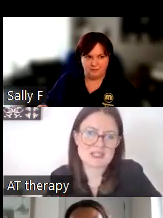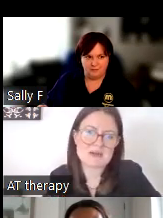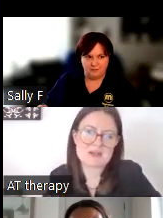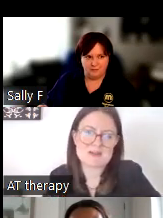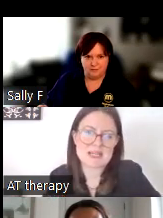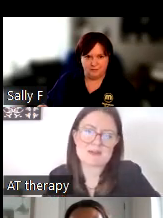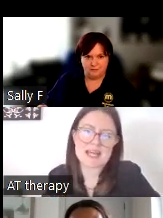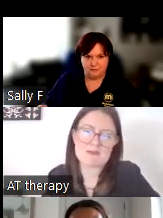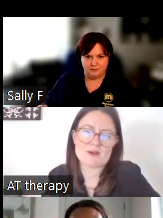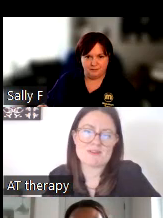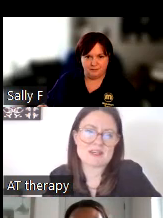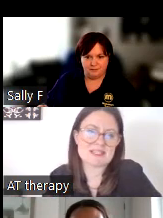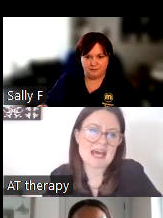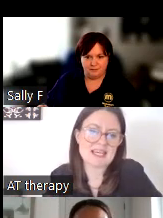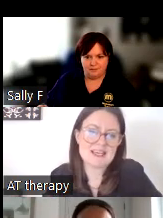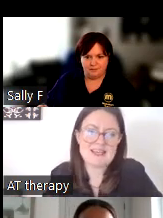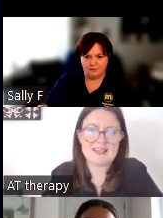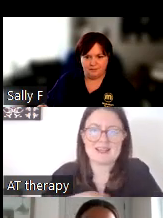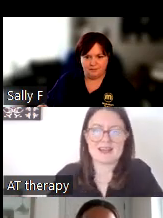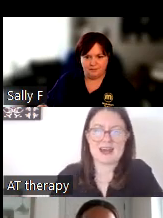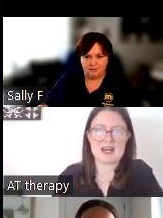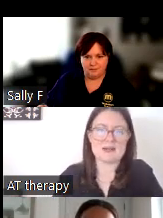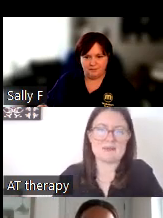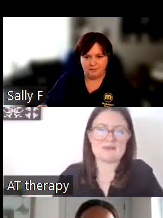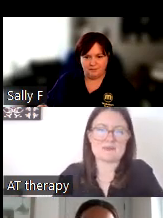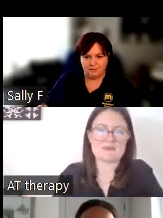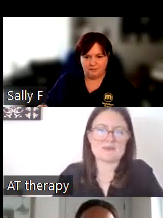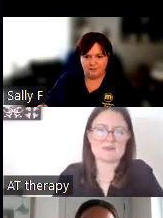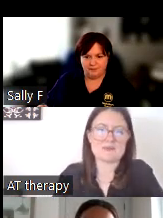was used to, and she was able to carry on with her day.